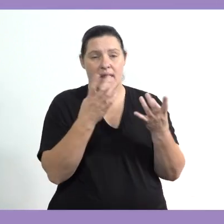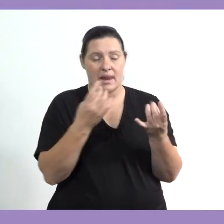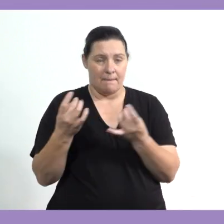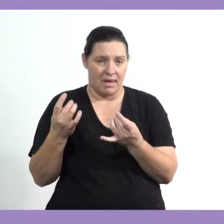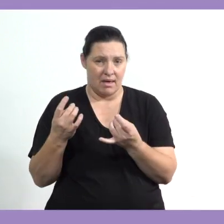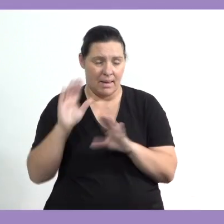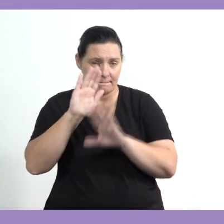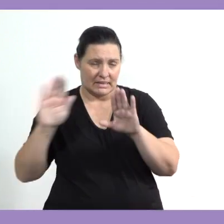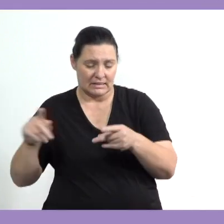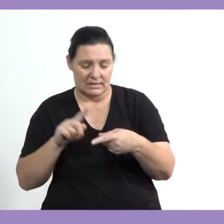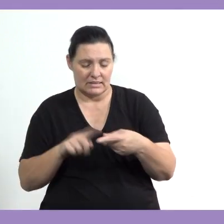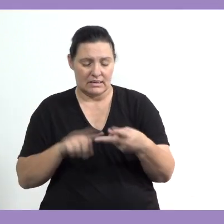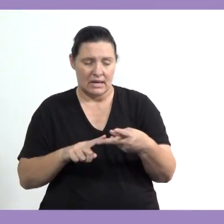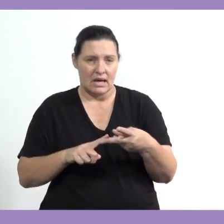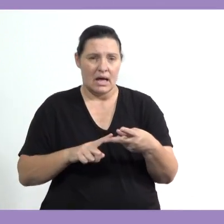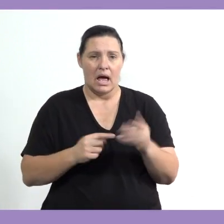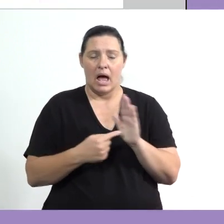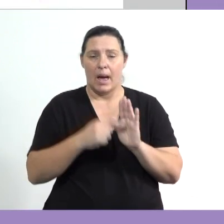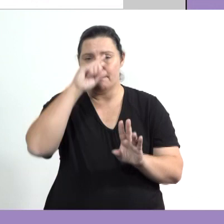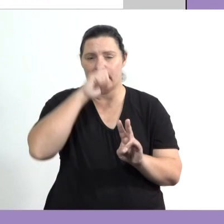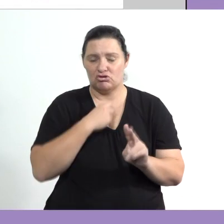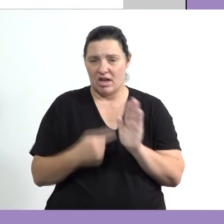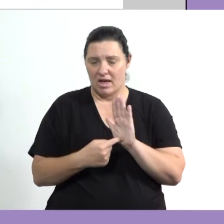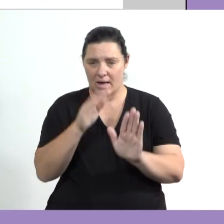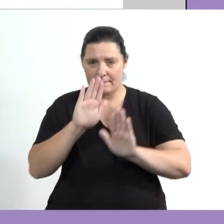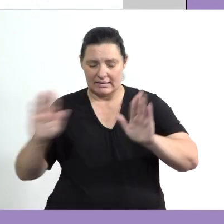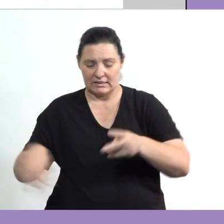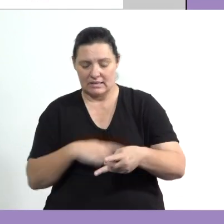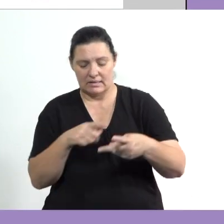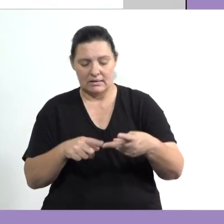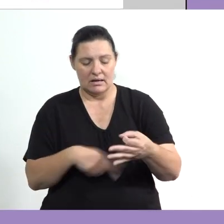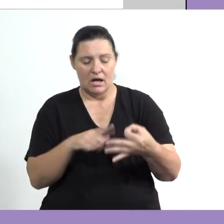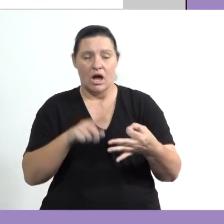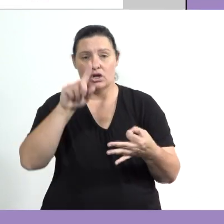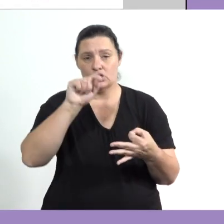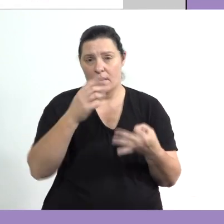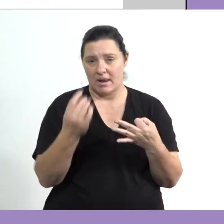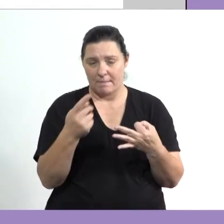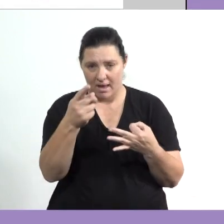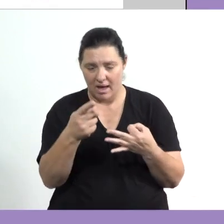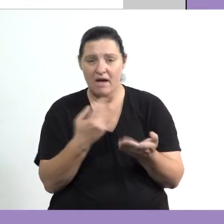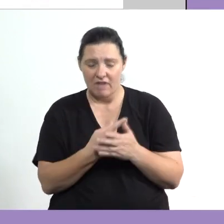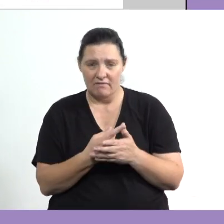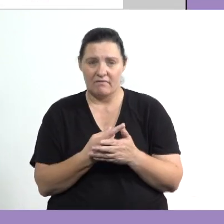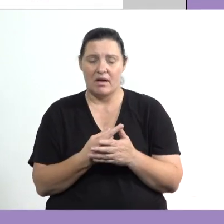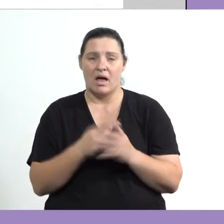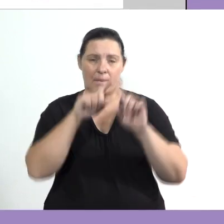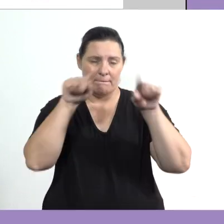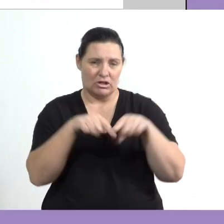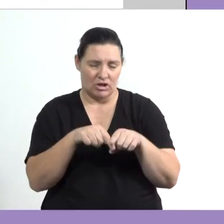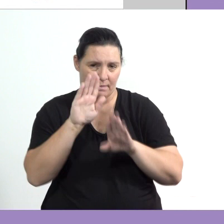numeric pattern, the geometric pattern. We also looked at term number when we were referring to the geometric